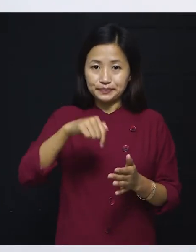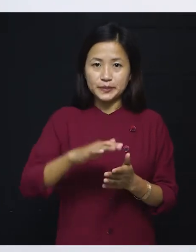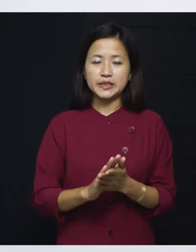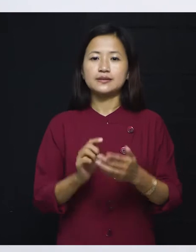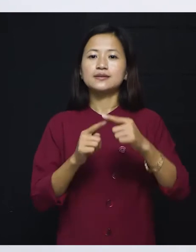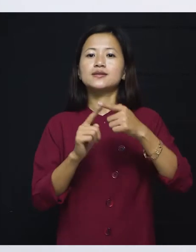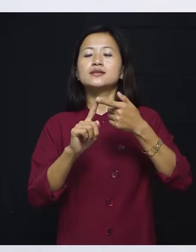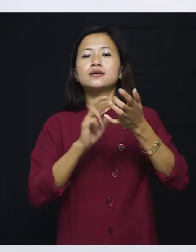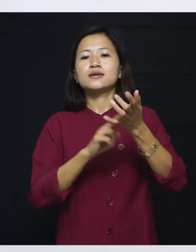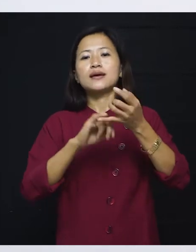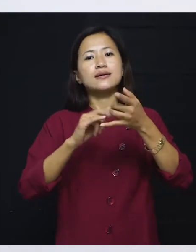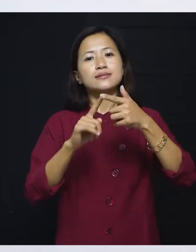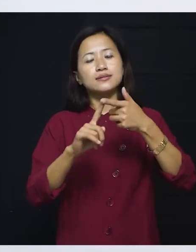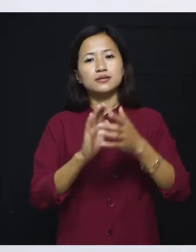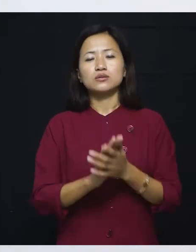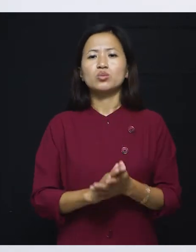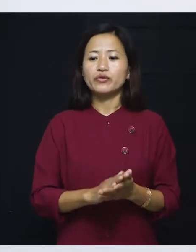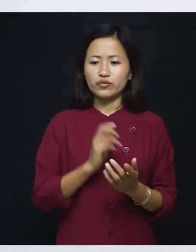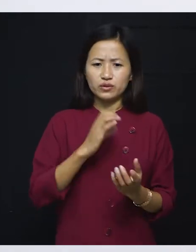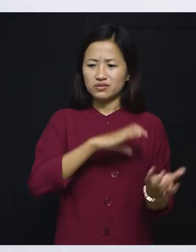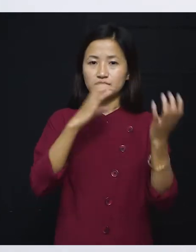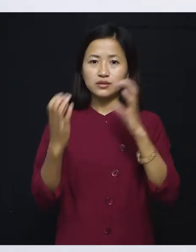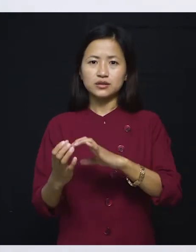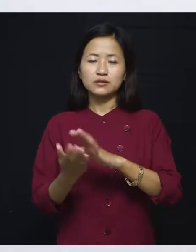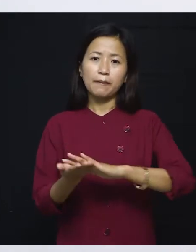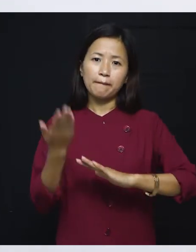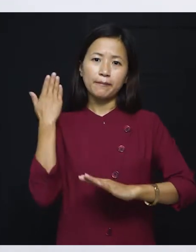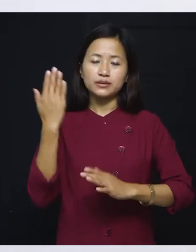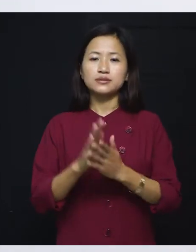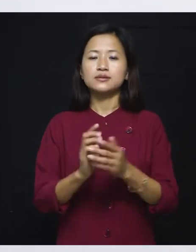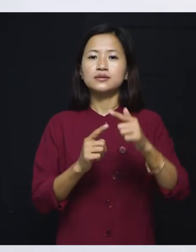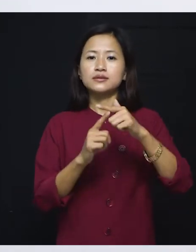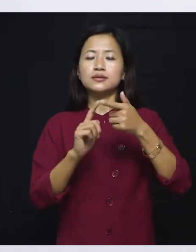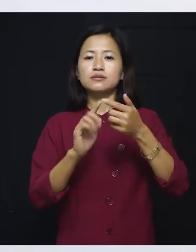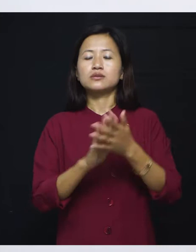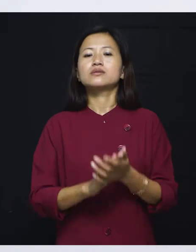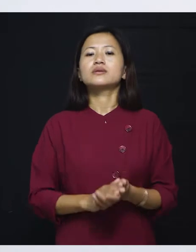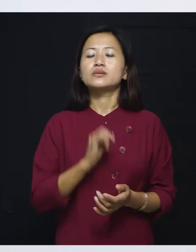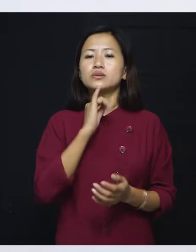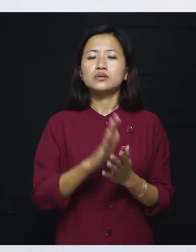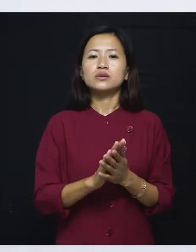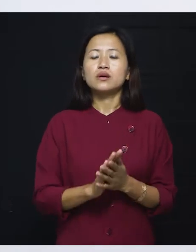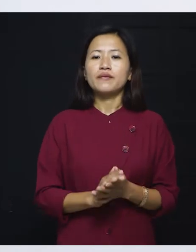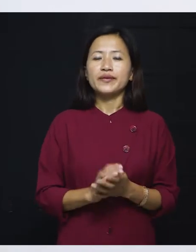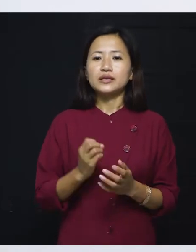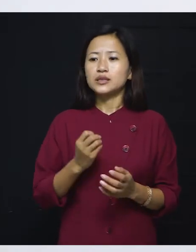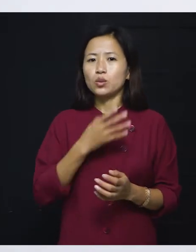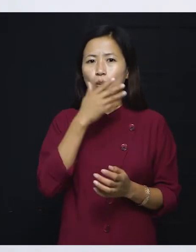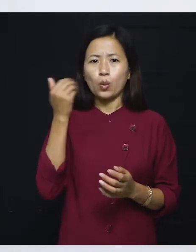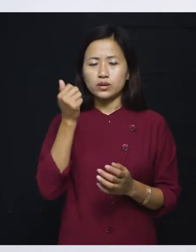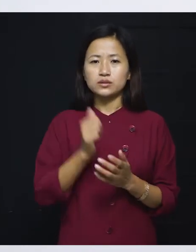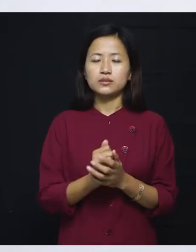you are to change into past tense, what will you say? The rose was a beautiful flower. That means it was